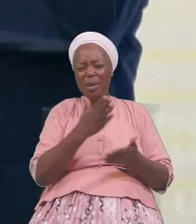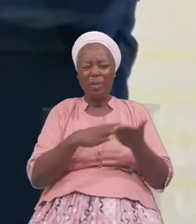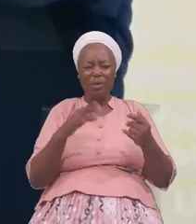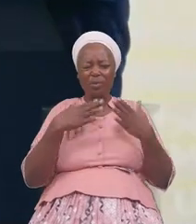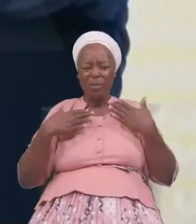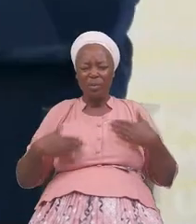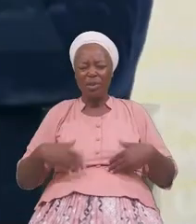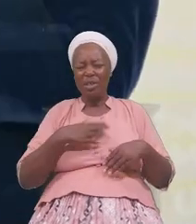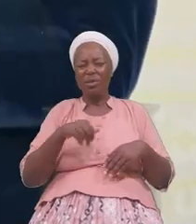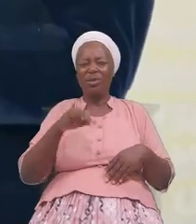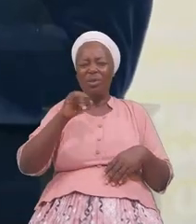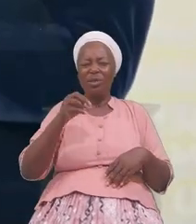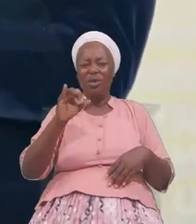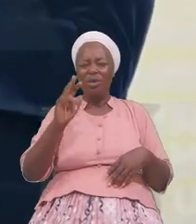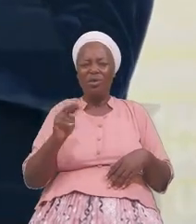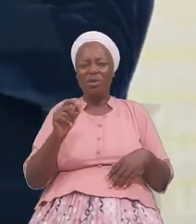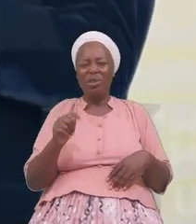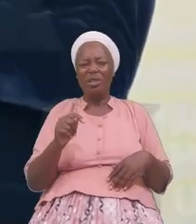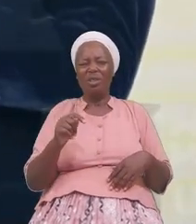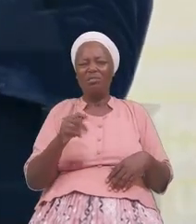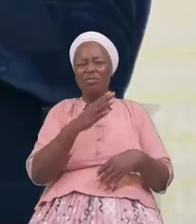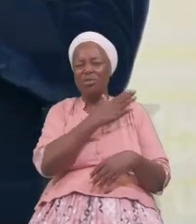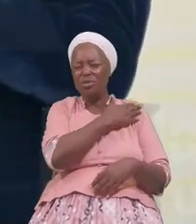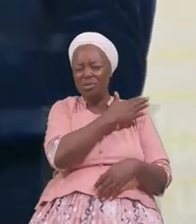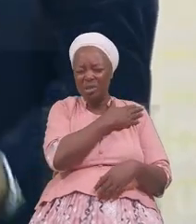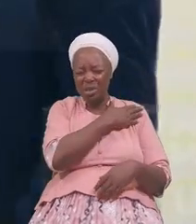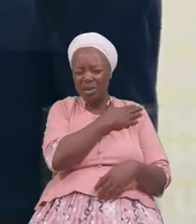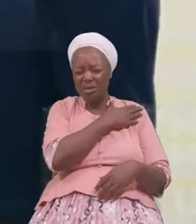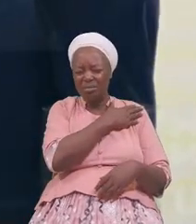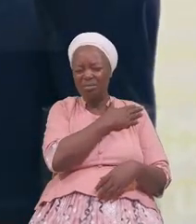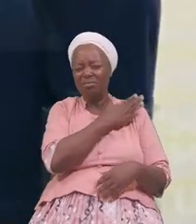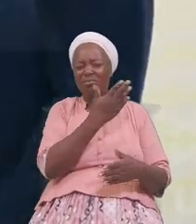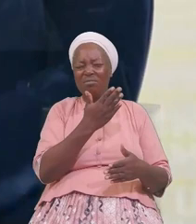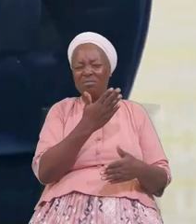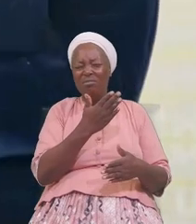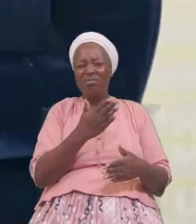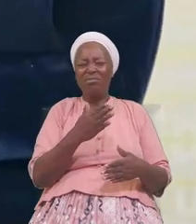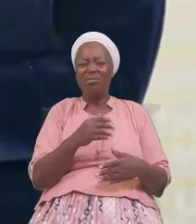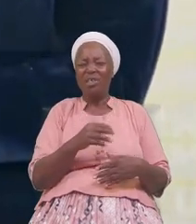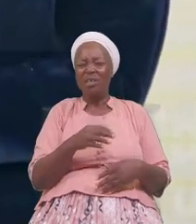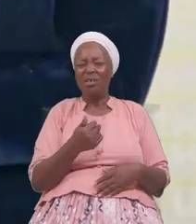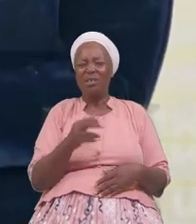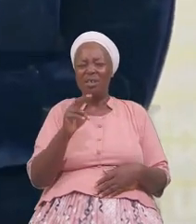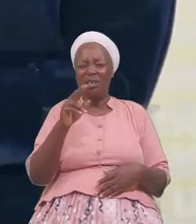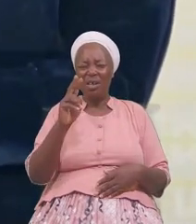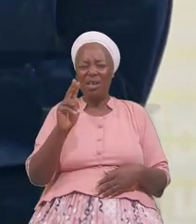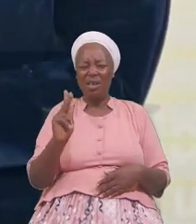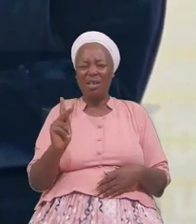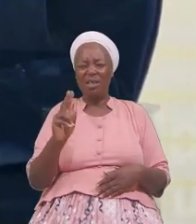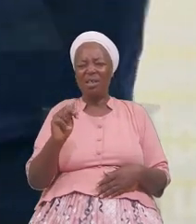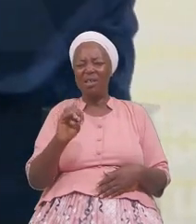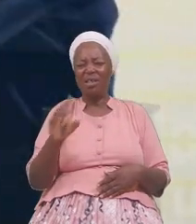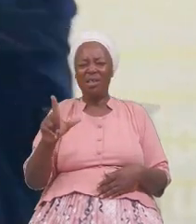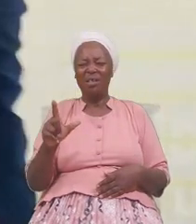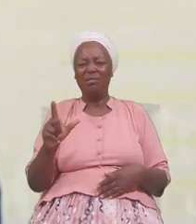your joints, shoulder, elbow, knee, ankle, any